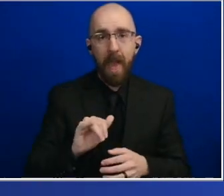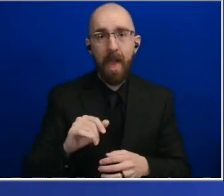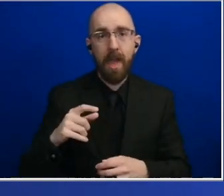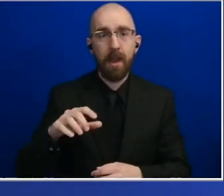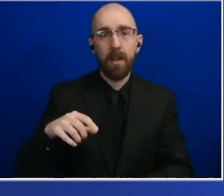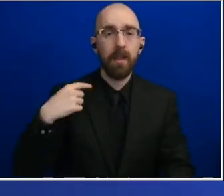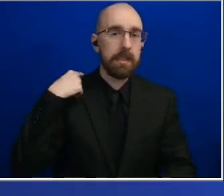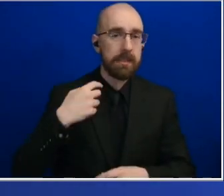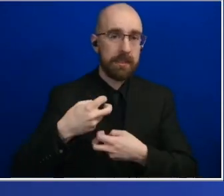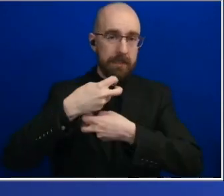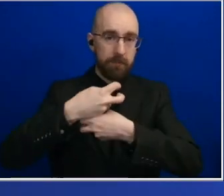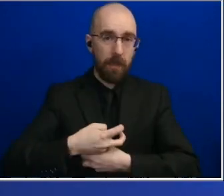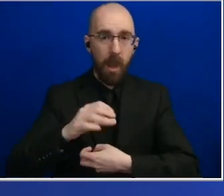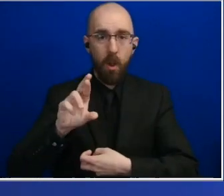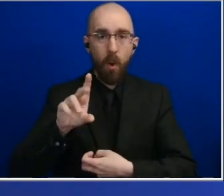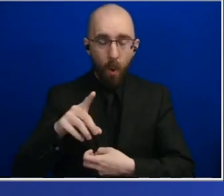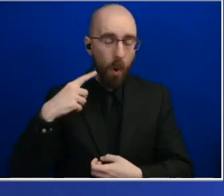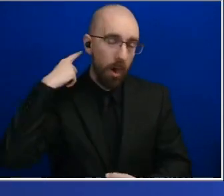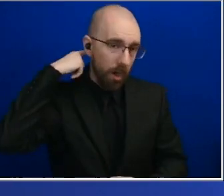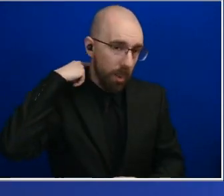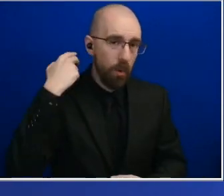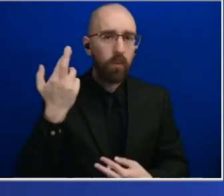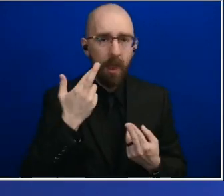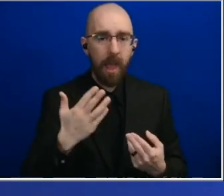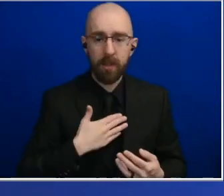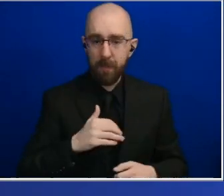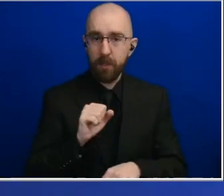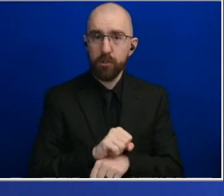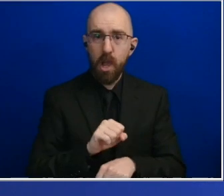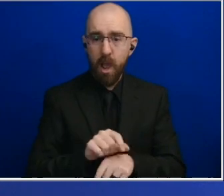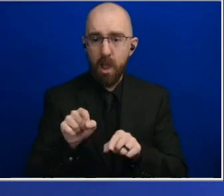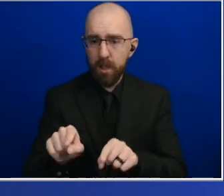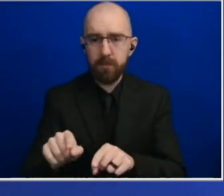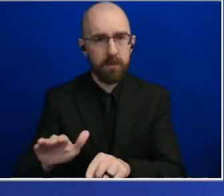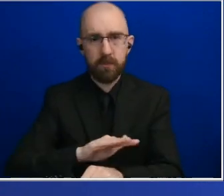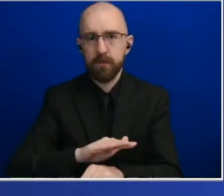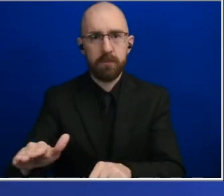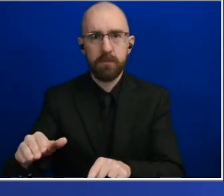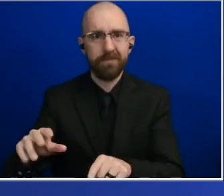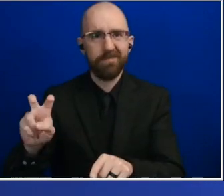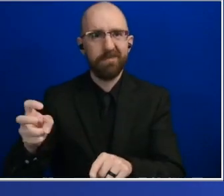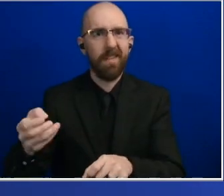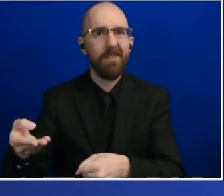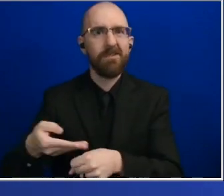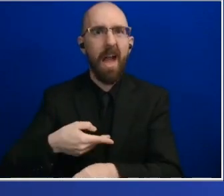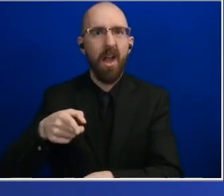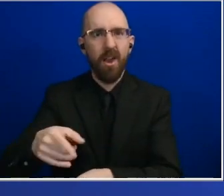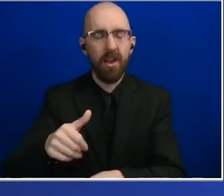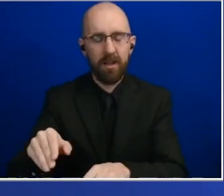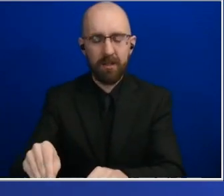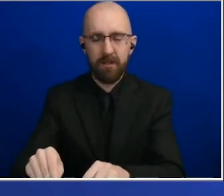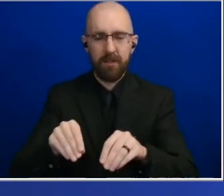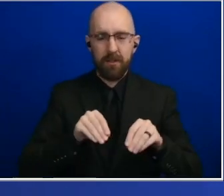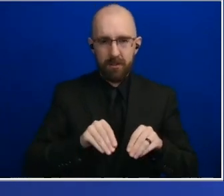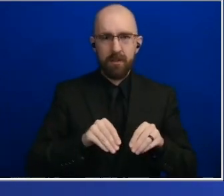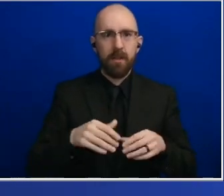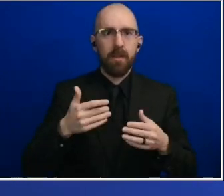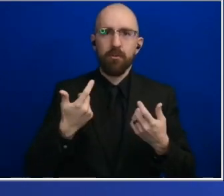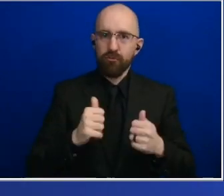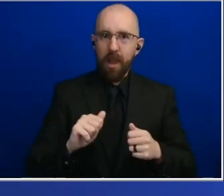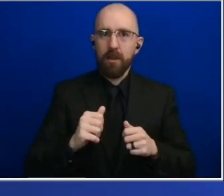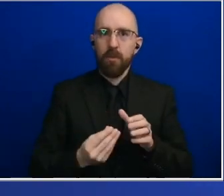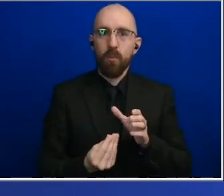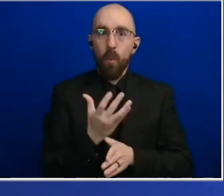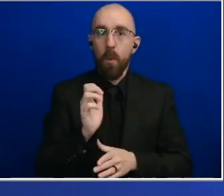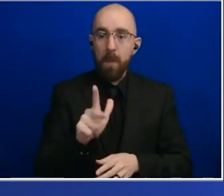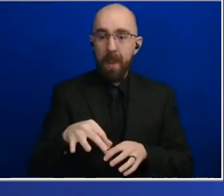okay, this is my new job. So I'm no longer going to continue try to grow back and find the foot, because I have a new